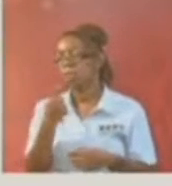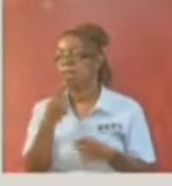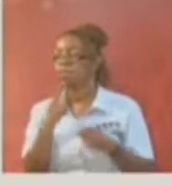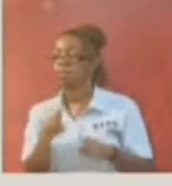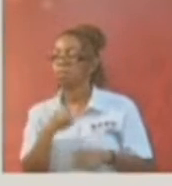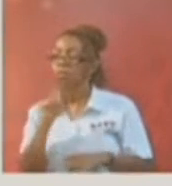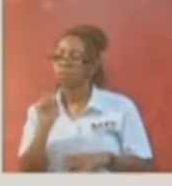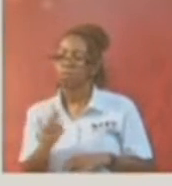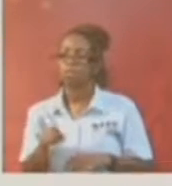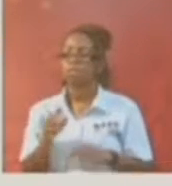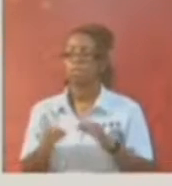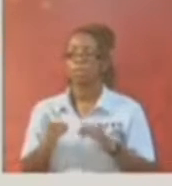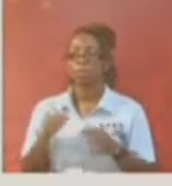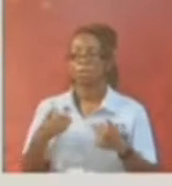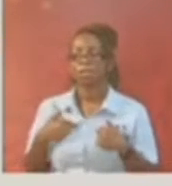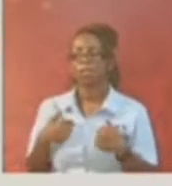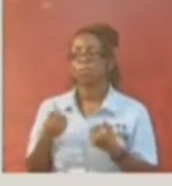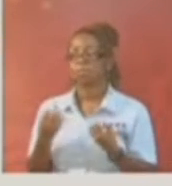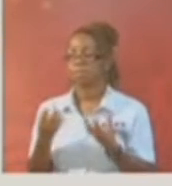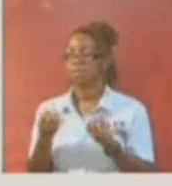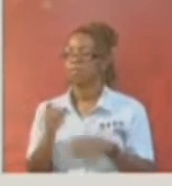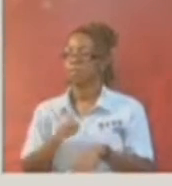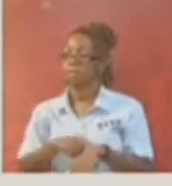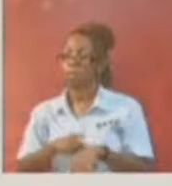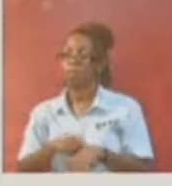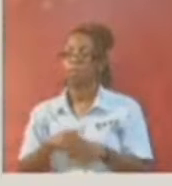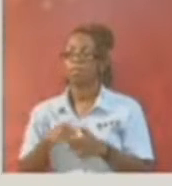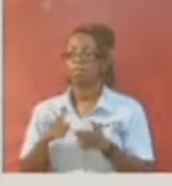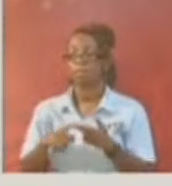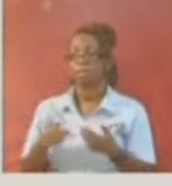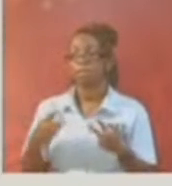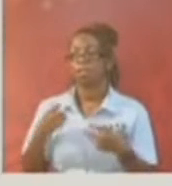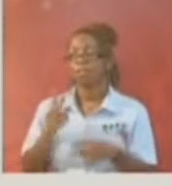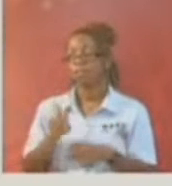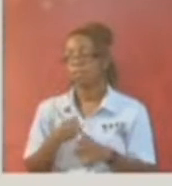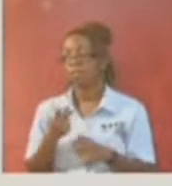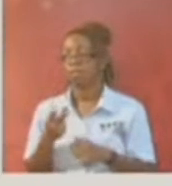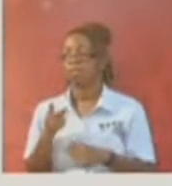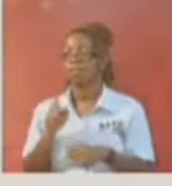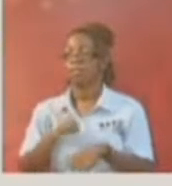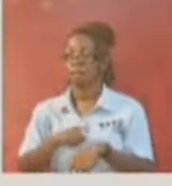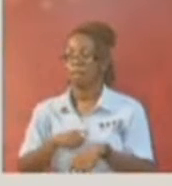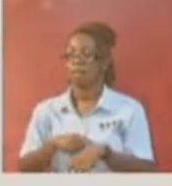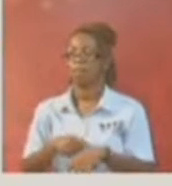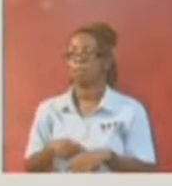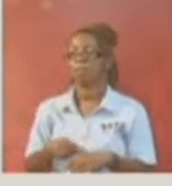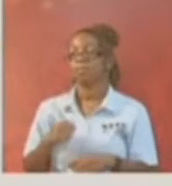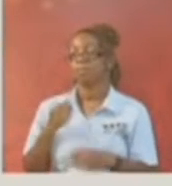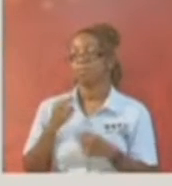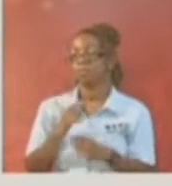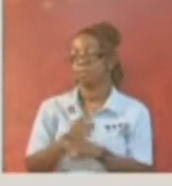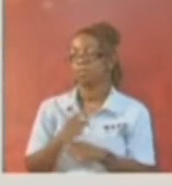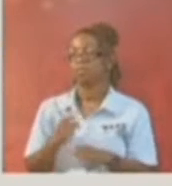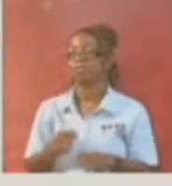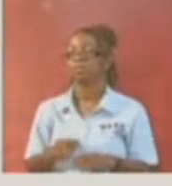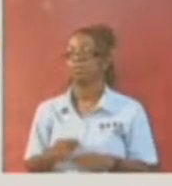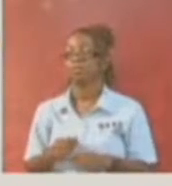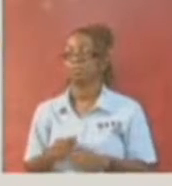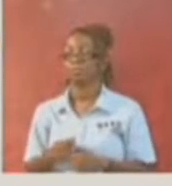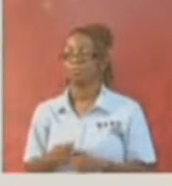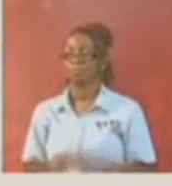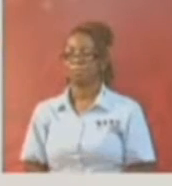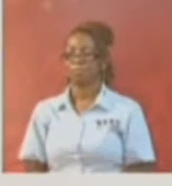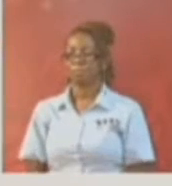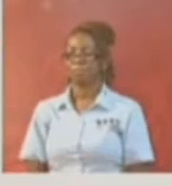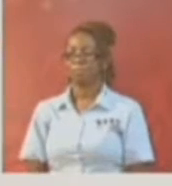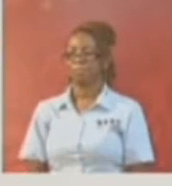we will accommodate a second round of questions, this time 1 question per media house. Today we begin the question and answer